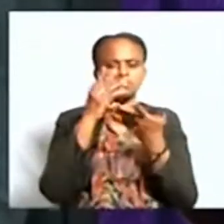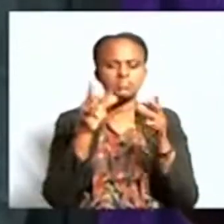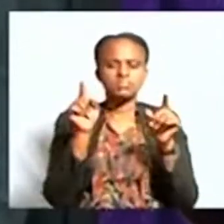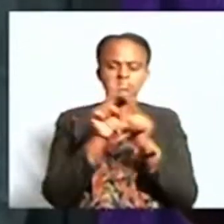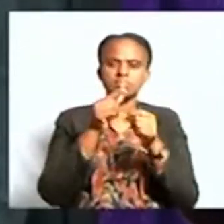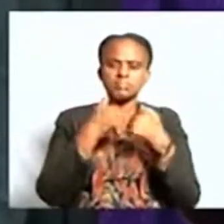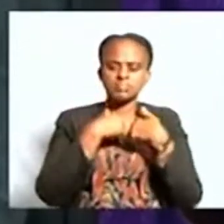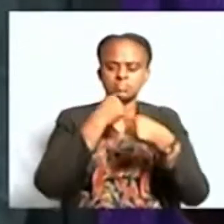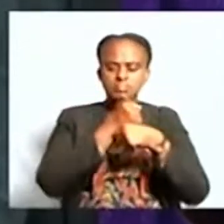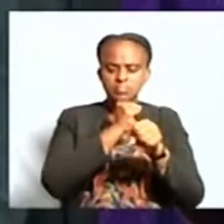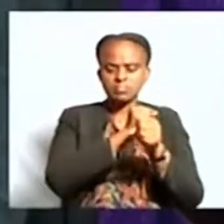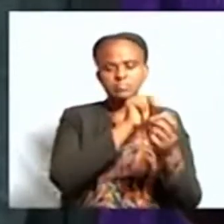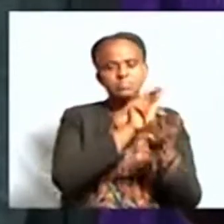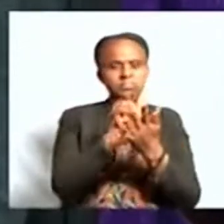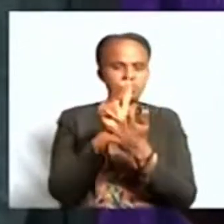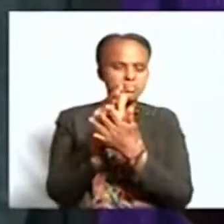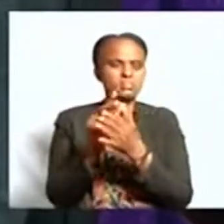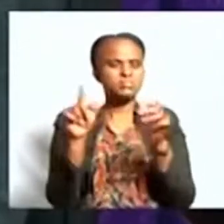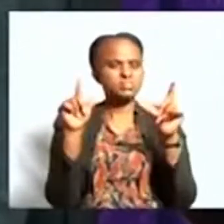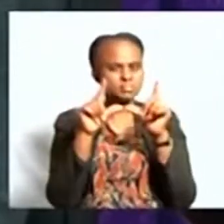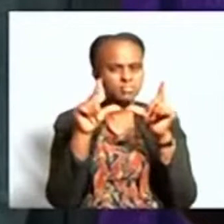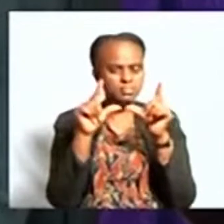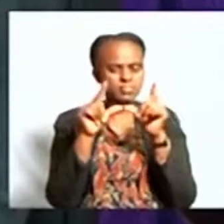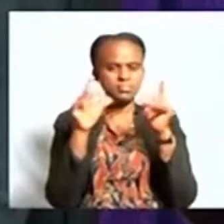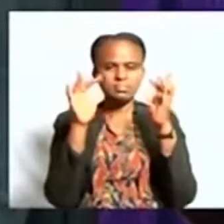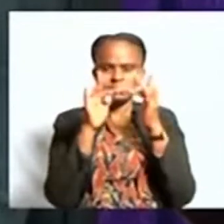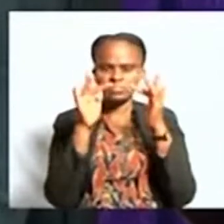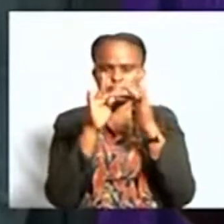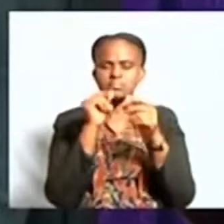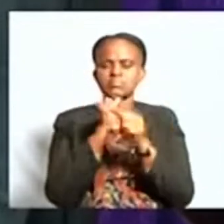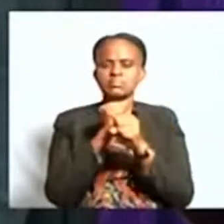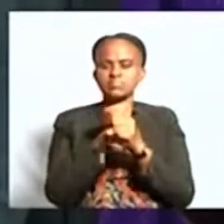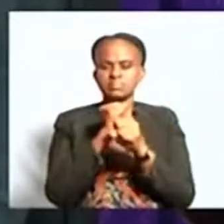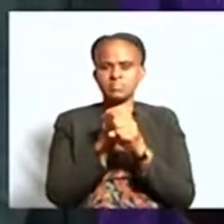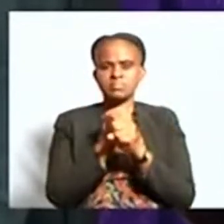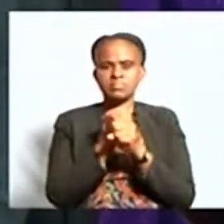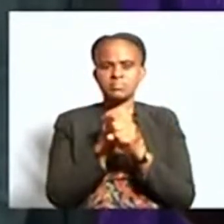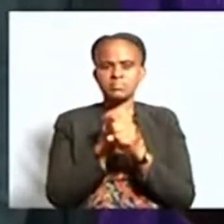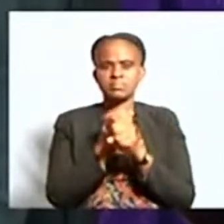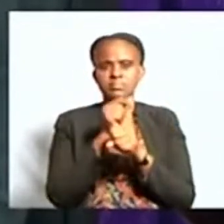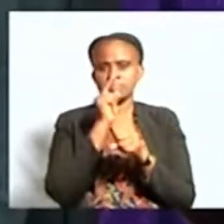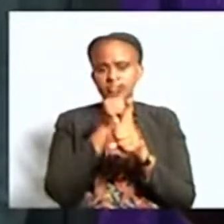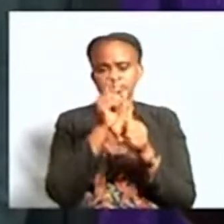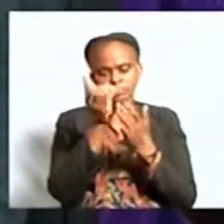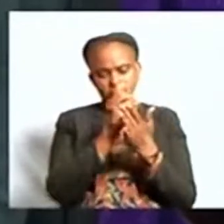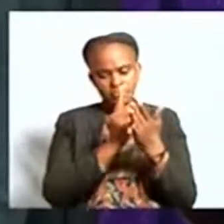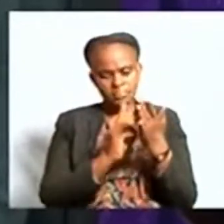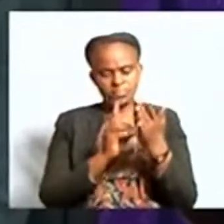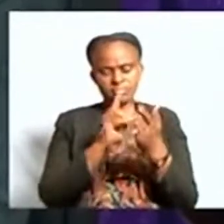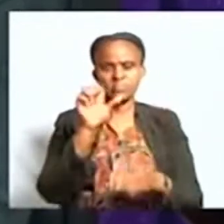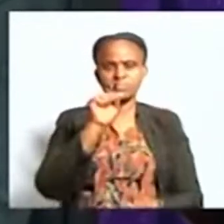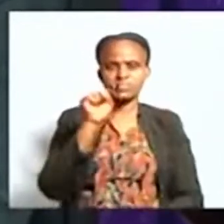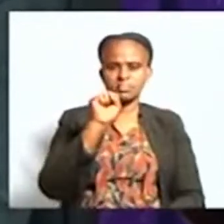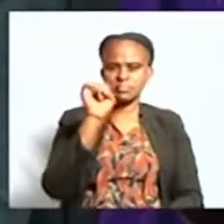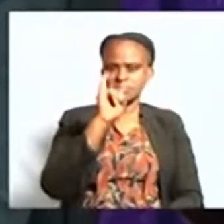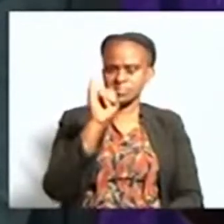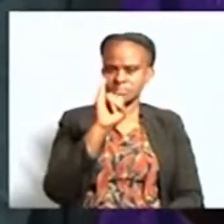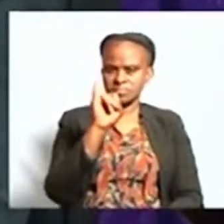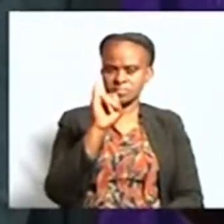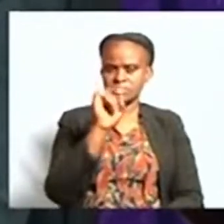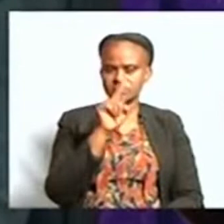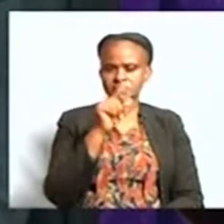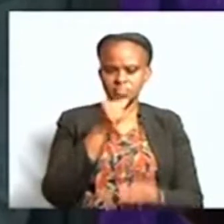made appropriate provisions to license the online operators. The draft statutory instrument to